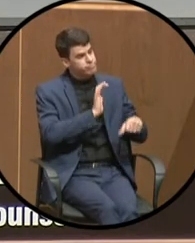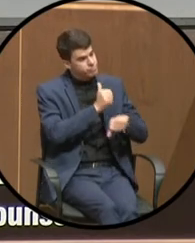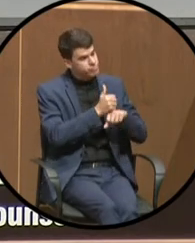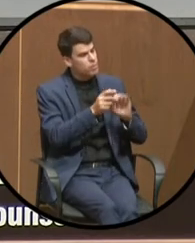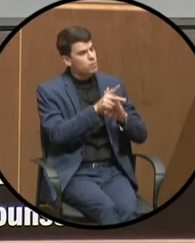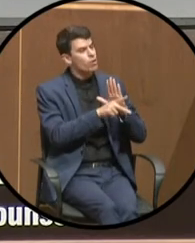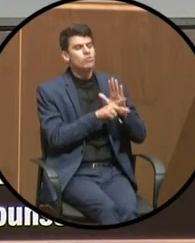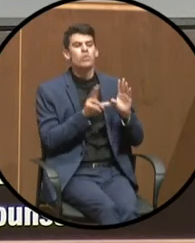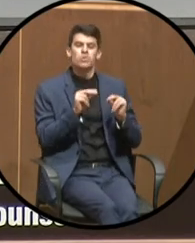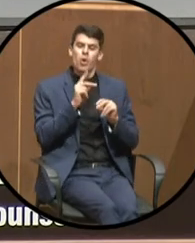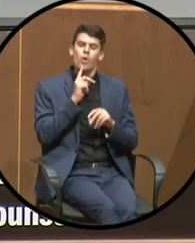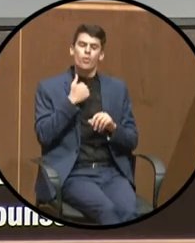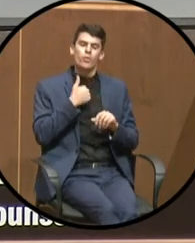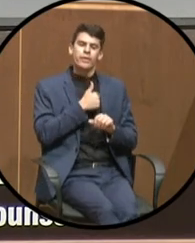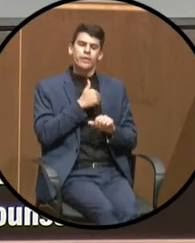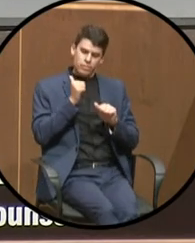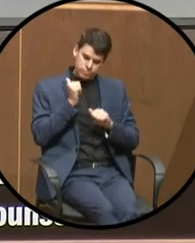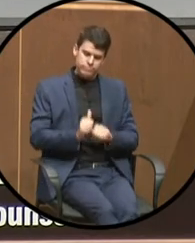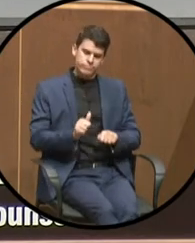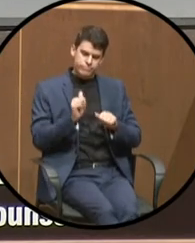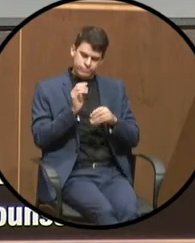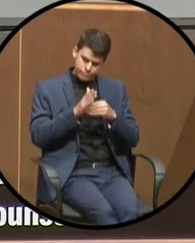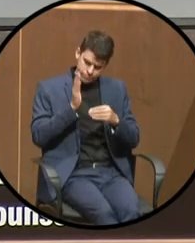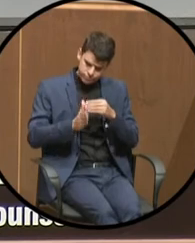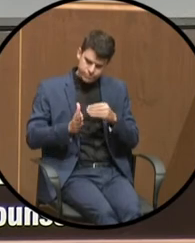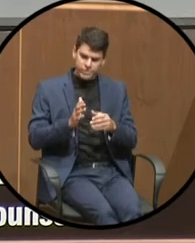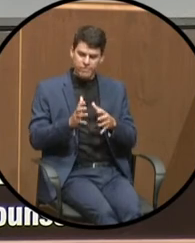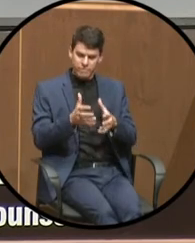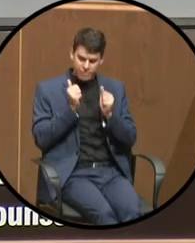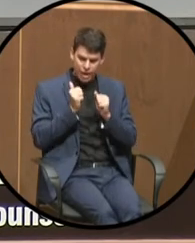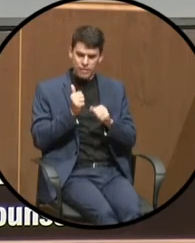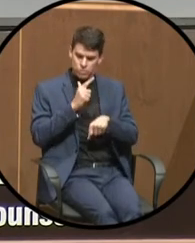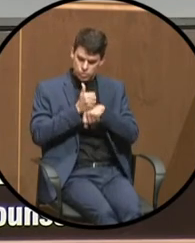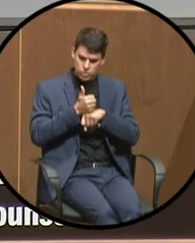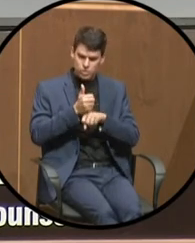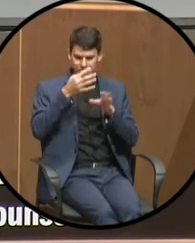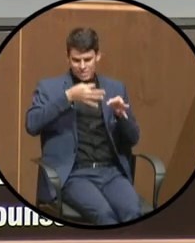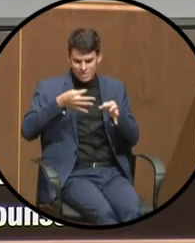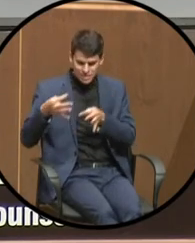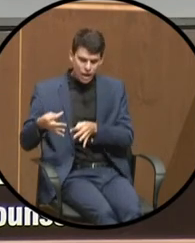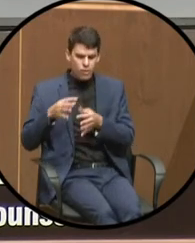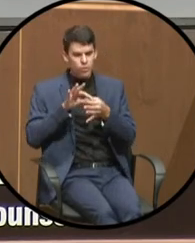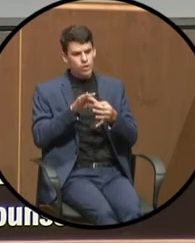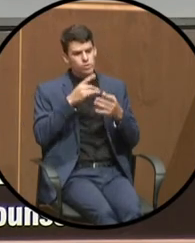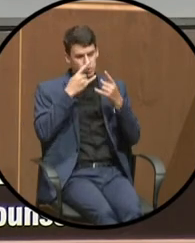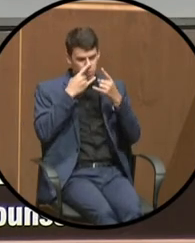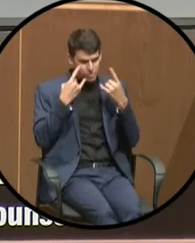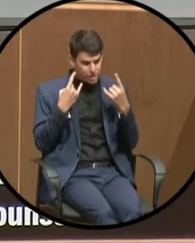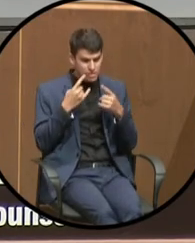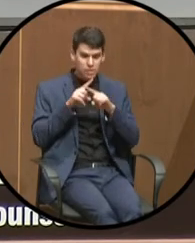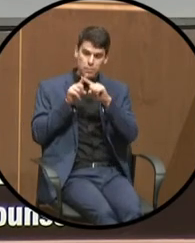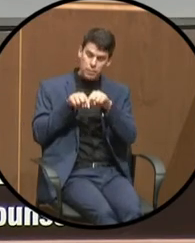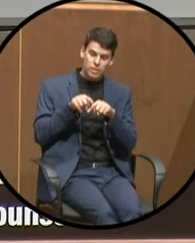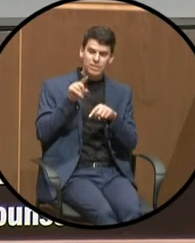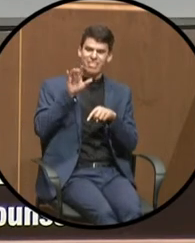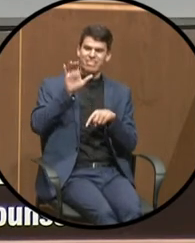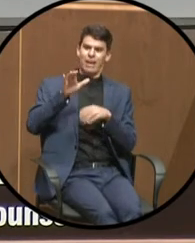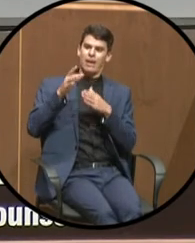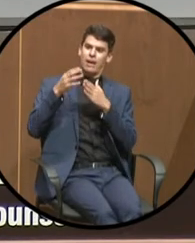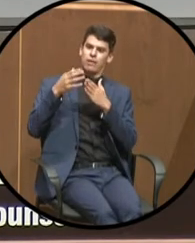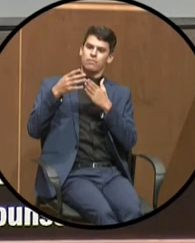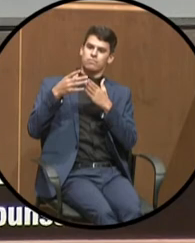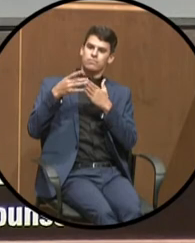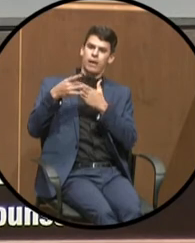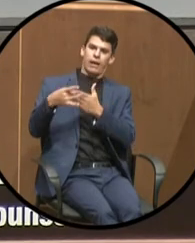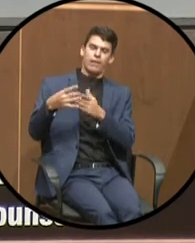move nimbly to do what is best for our students and for our employees regarding face coverings based on that